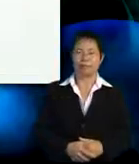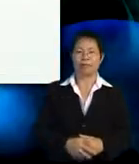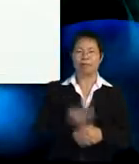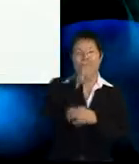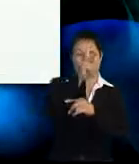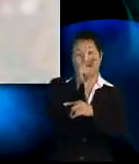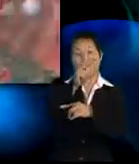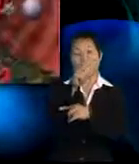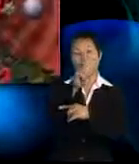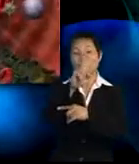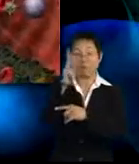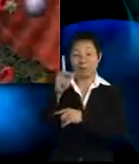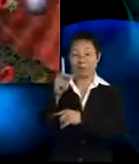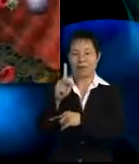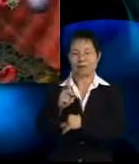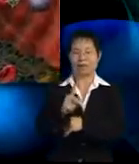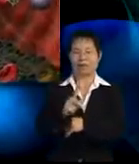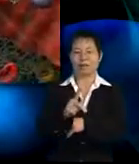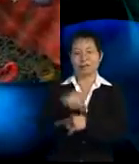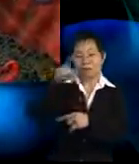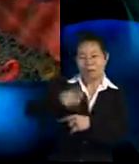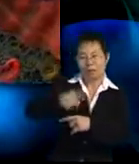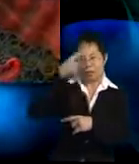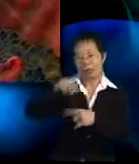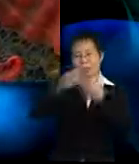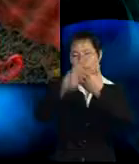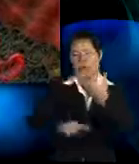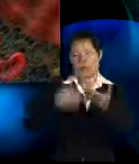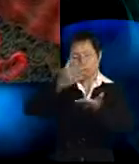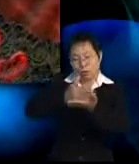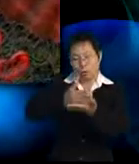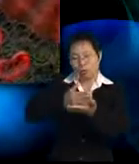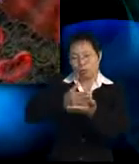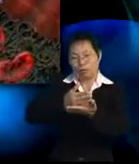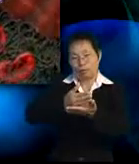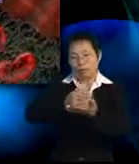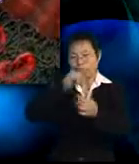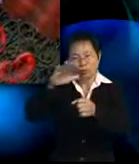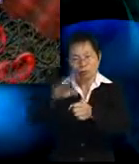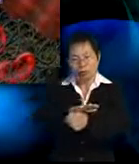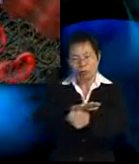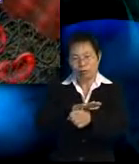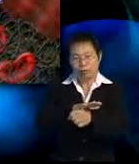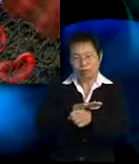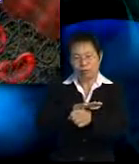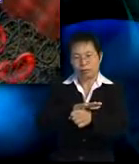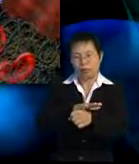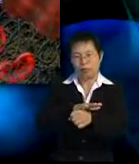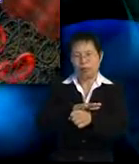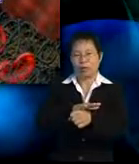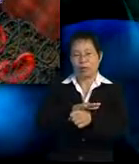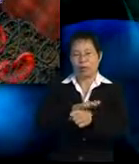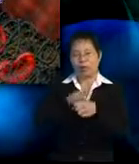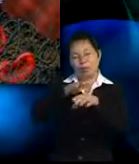Vitamin K, function, essential in blood clotting. Effects of deficiency, poor blood